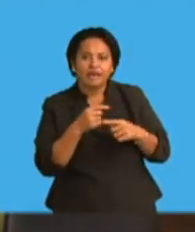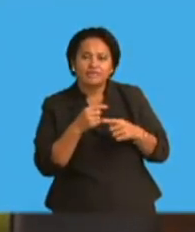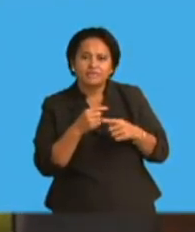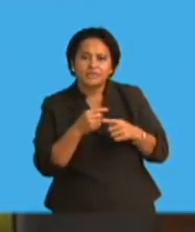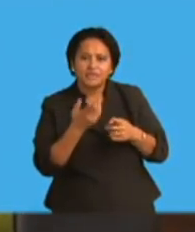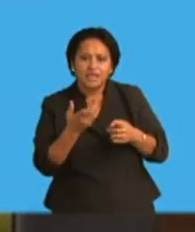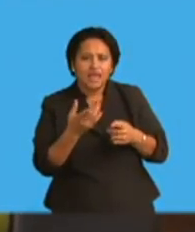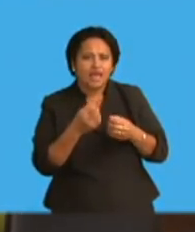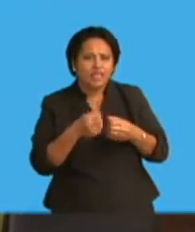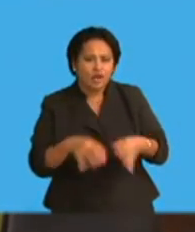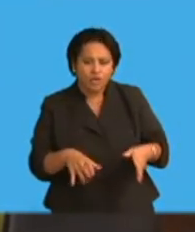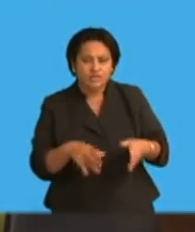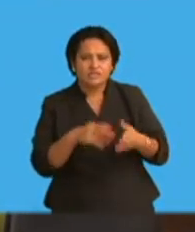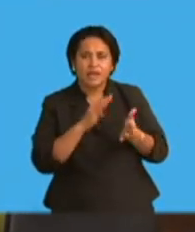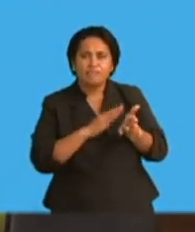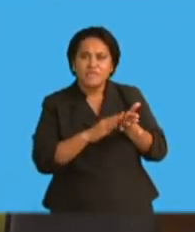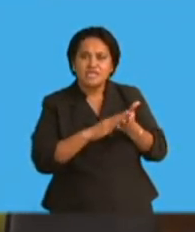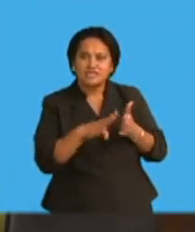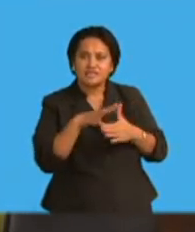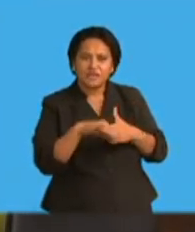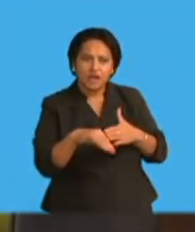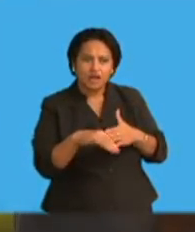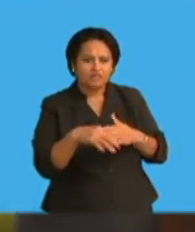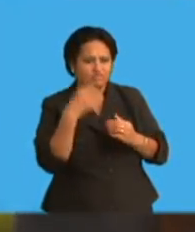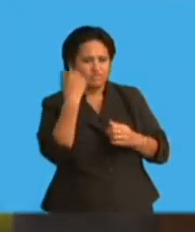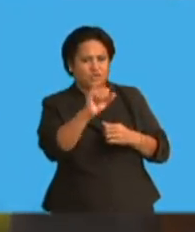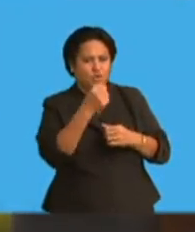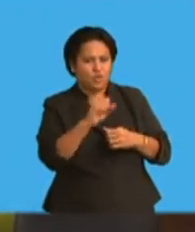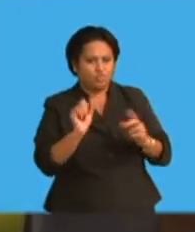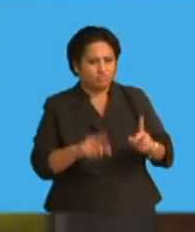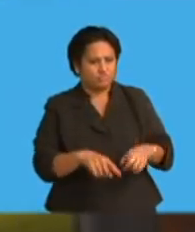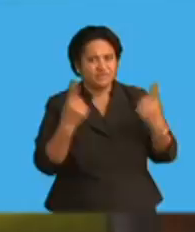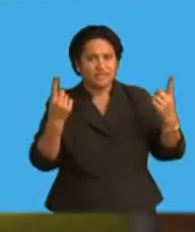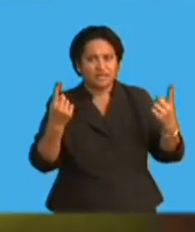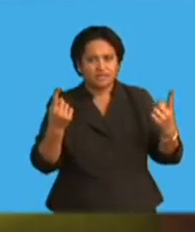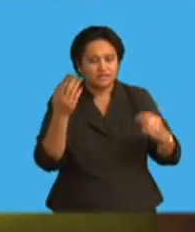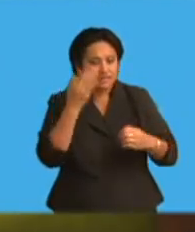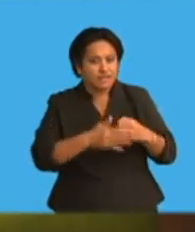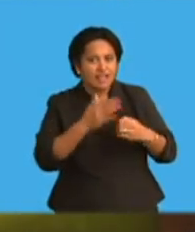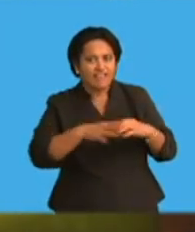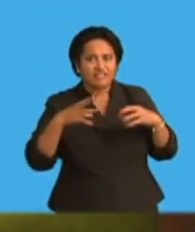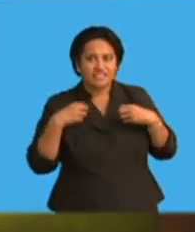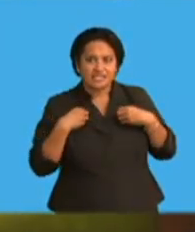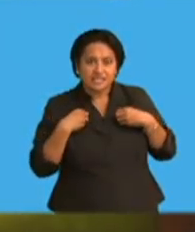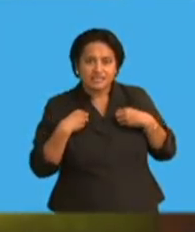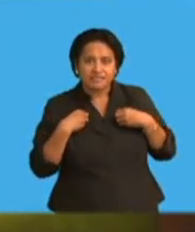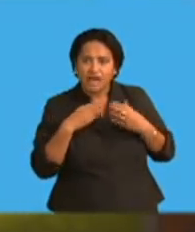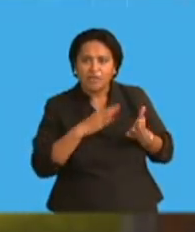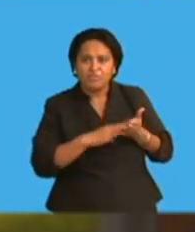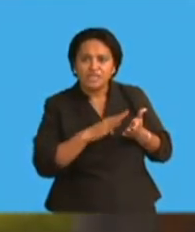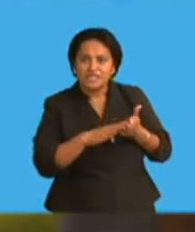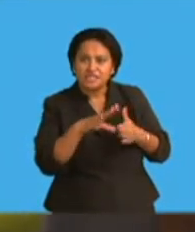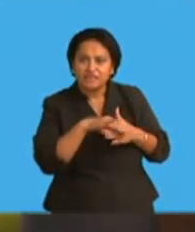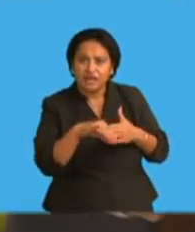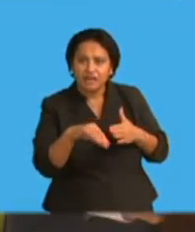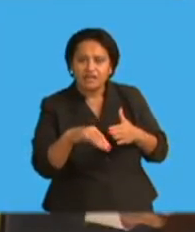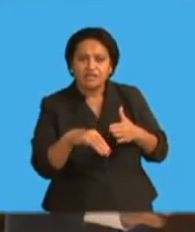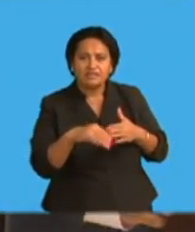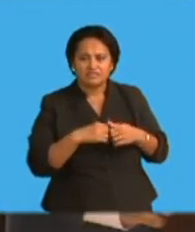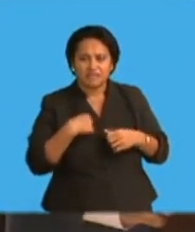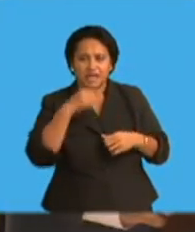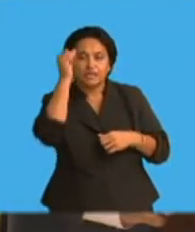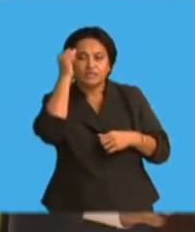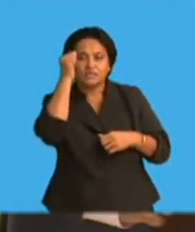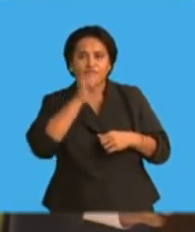they did not get millions of dollars before that. If they had received millions of dollars, they would be living in palaces by now. And Honourable Madam